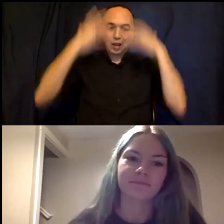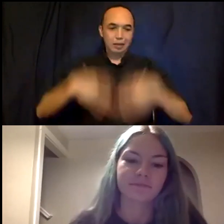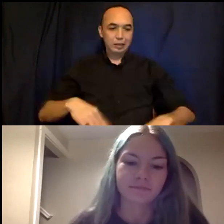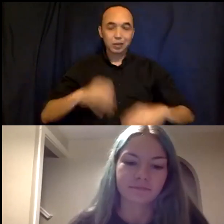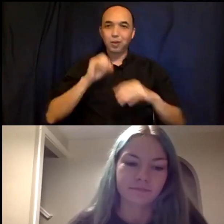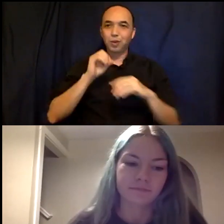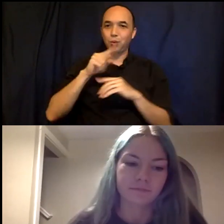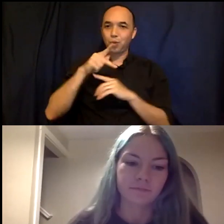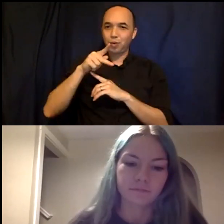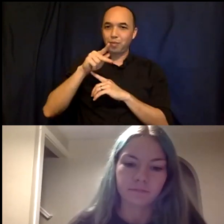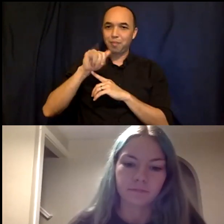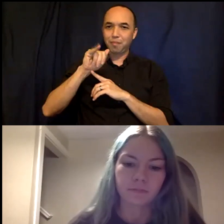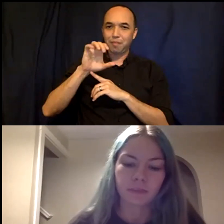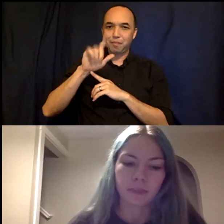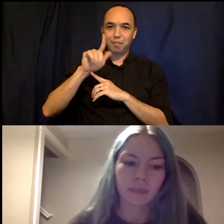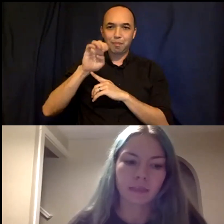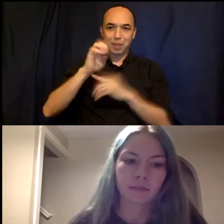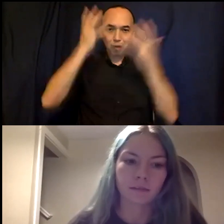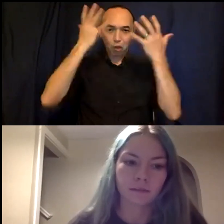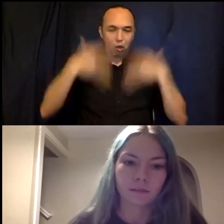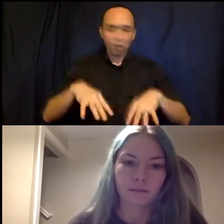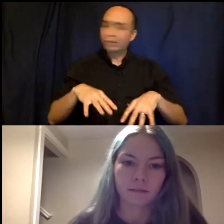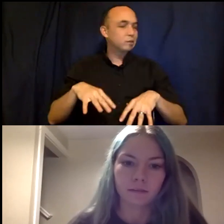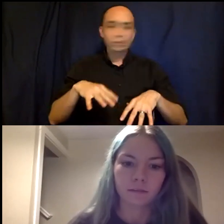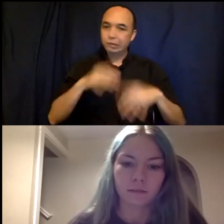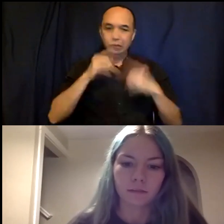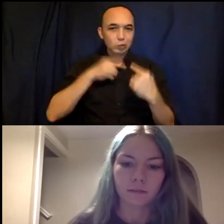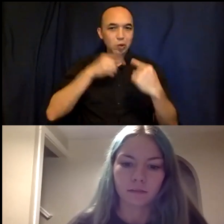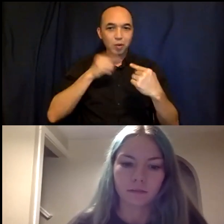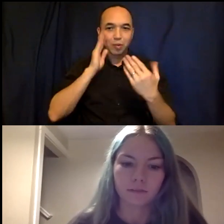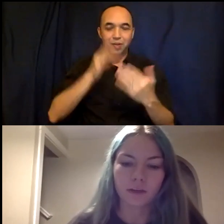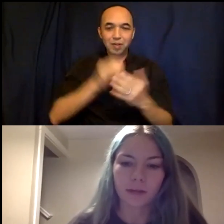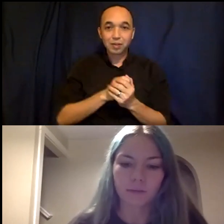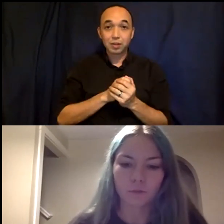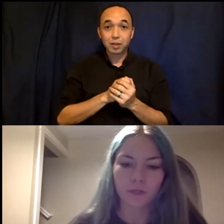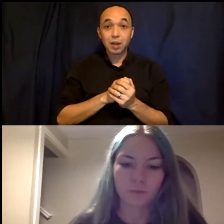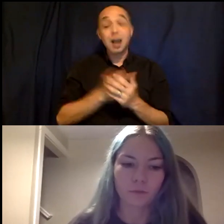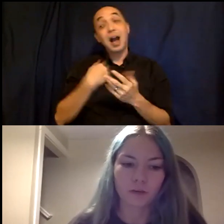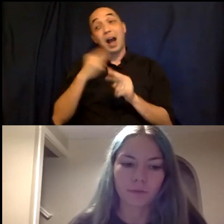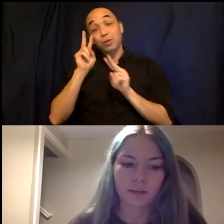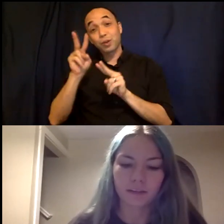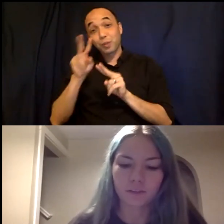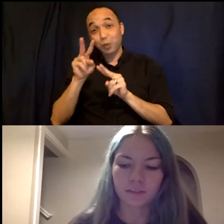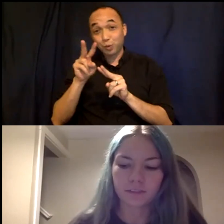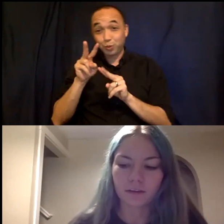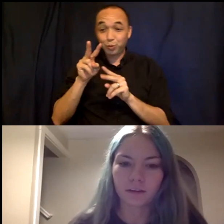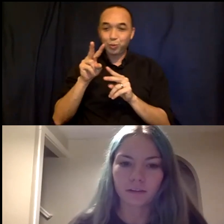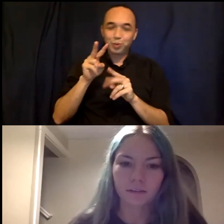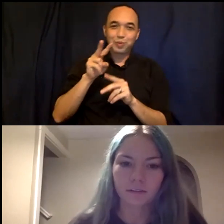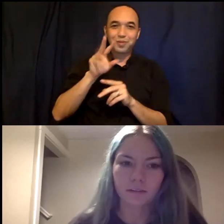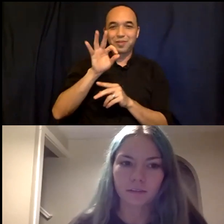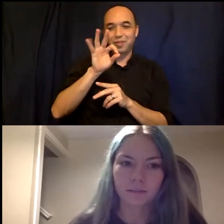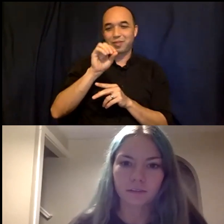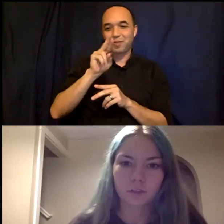actually really happy. I was kind of looking forward to Forrest Gump because I have the Bubba Gump hat, I have the gingham